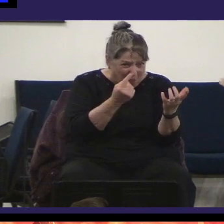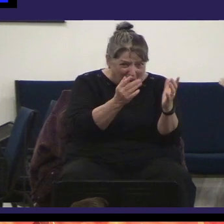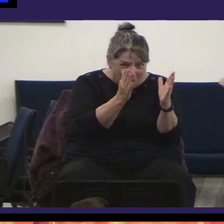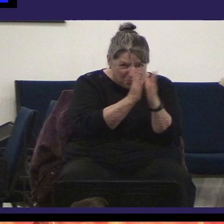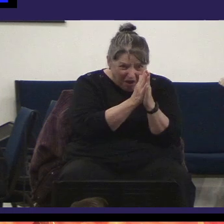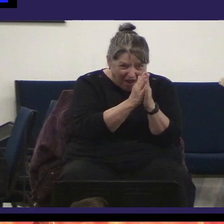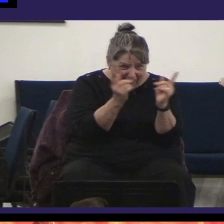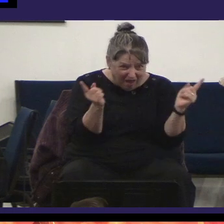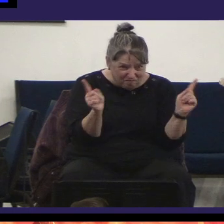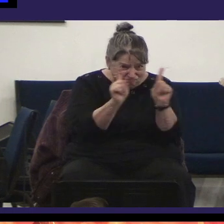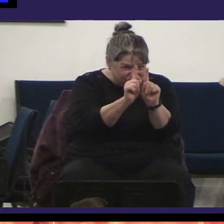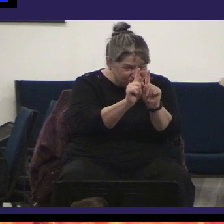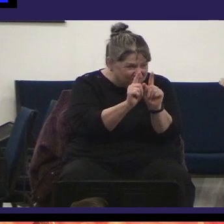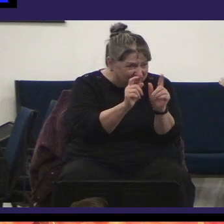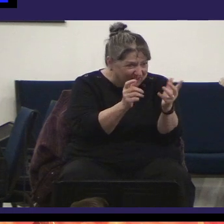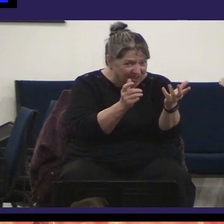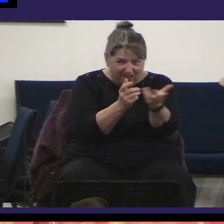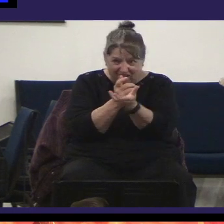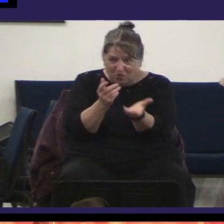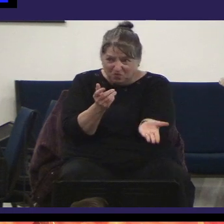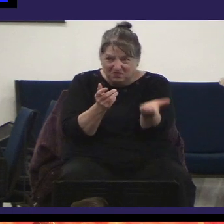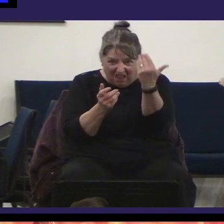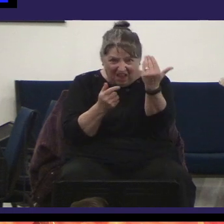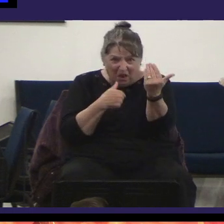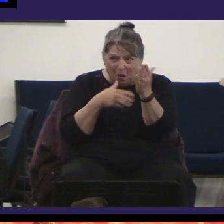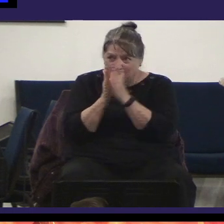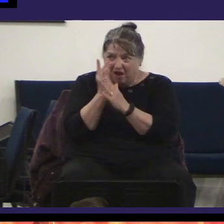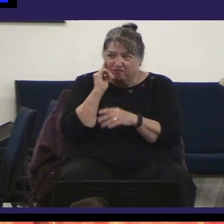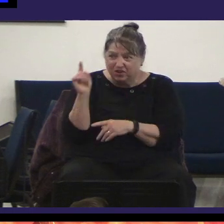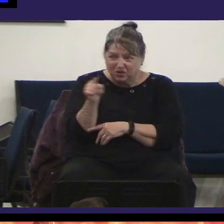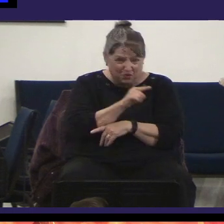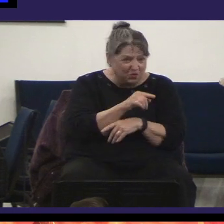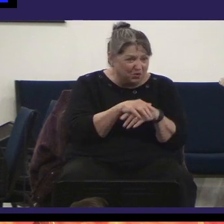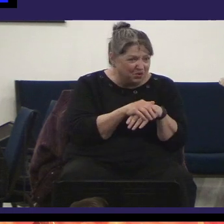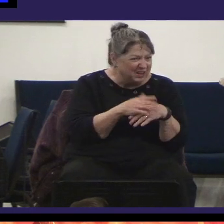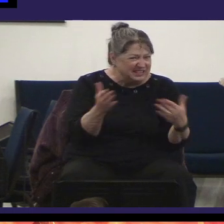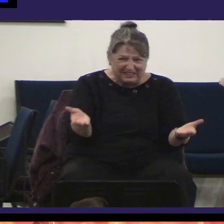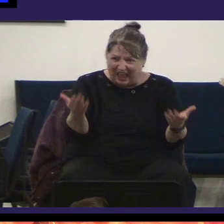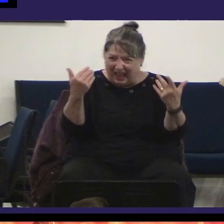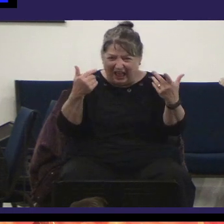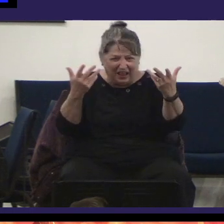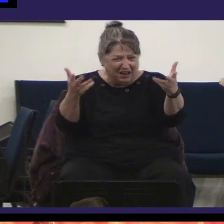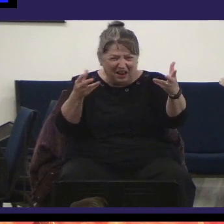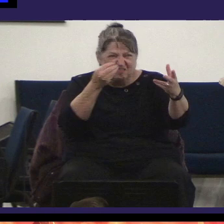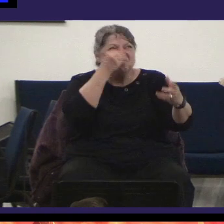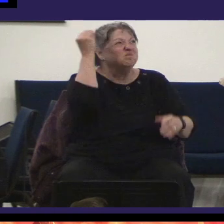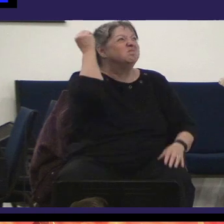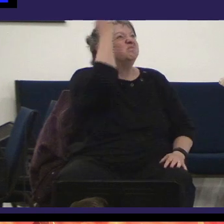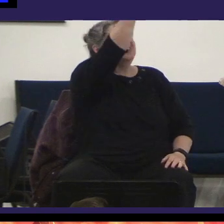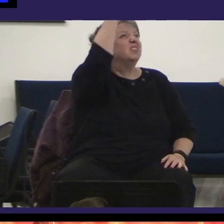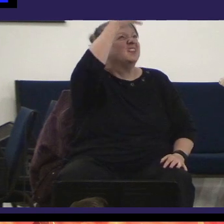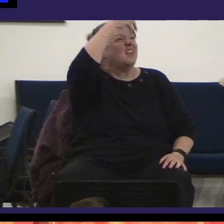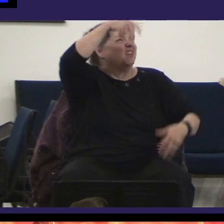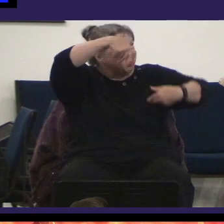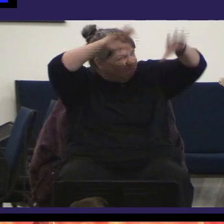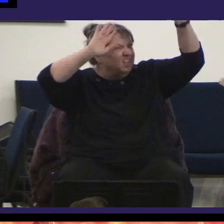and you've been questioning that. And you know you need prayer. Just stand. Just forget the devil and stand.